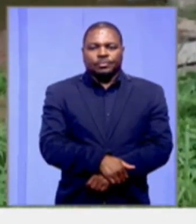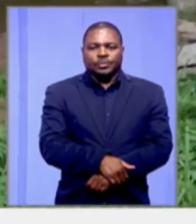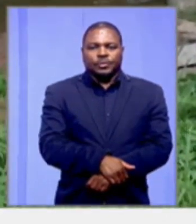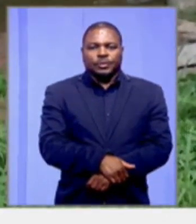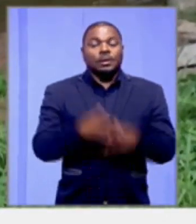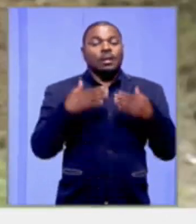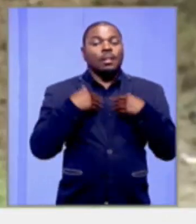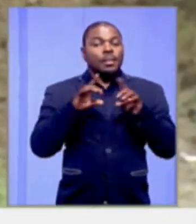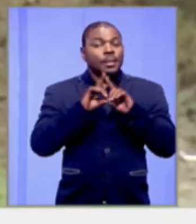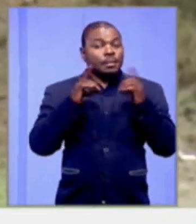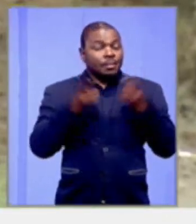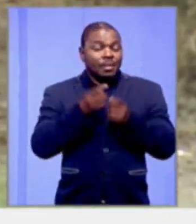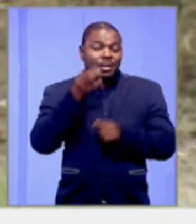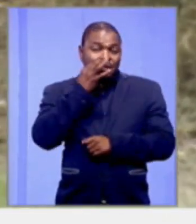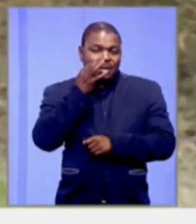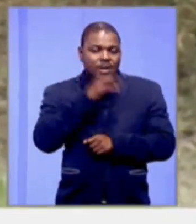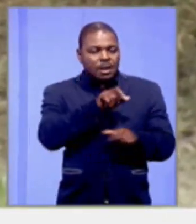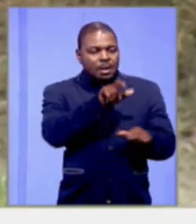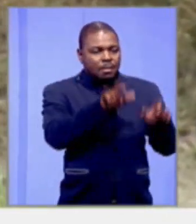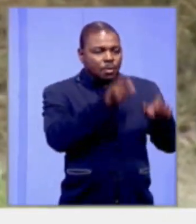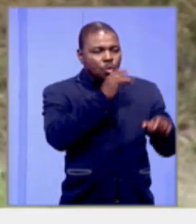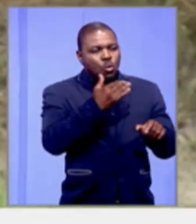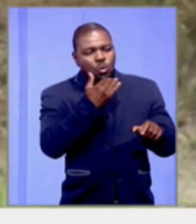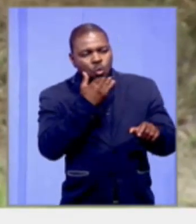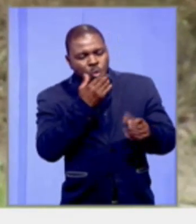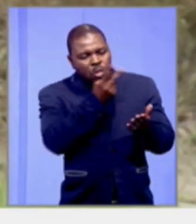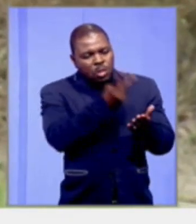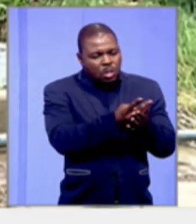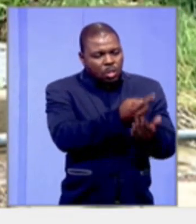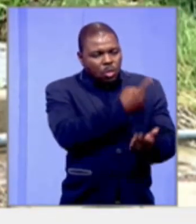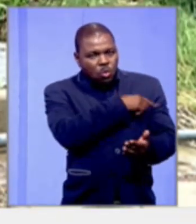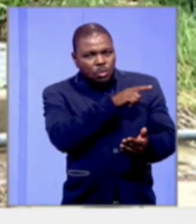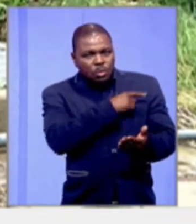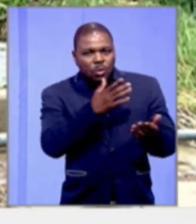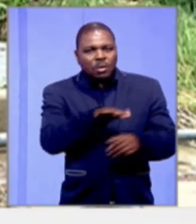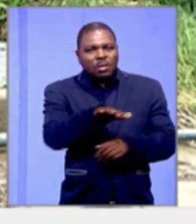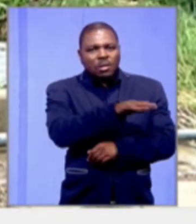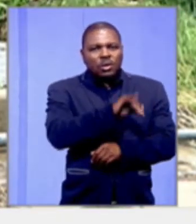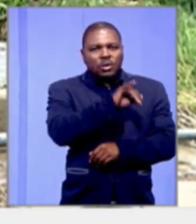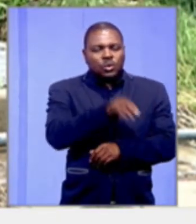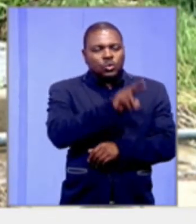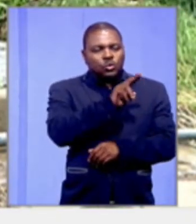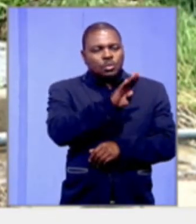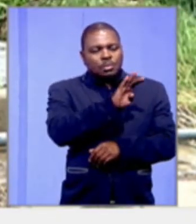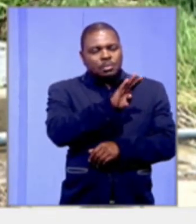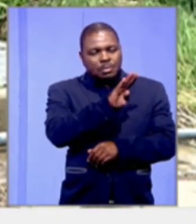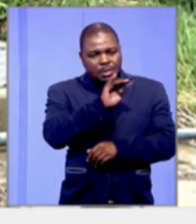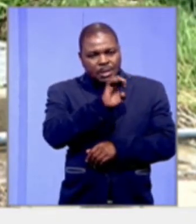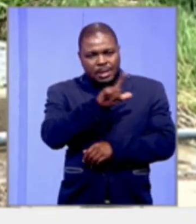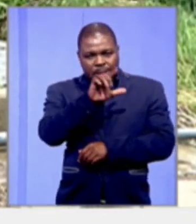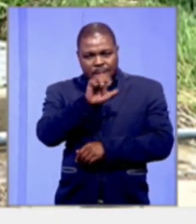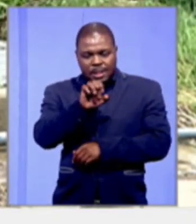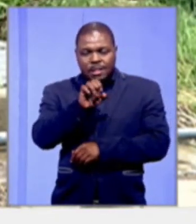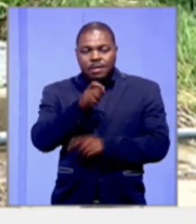Ba gore ya maphelo ba re palo ya balwetse bao ba tlhatlhobilwego bookeleng jwa Sandete jwa Jubilee ka Hammanskraal go tloga maabane ke